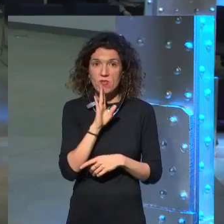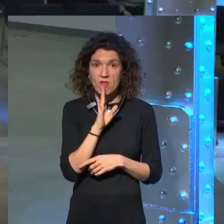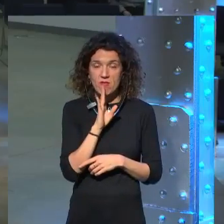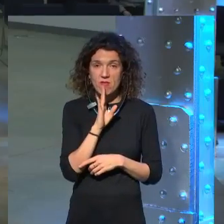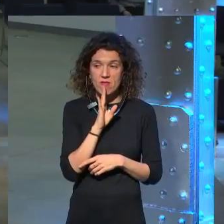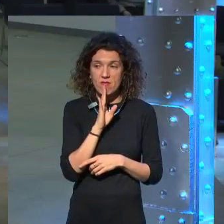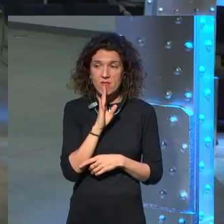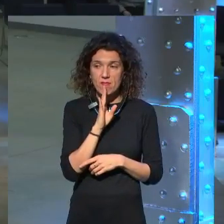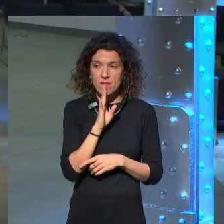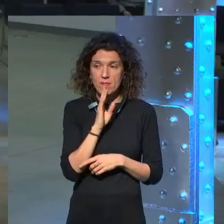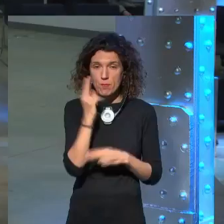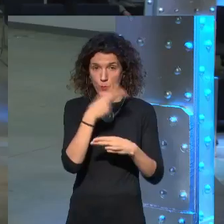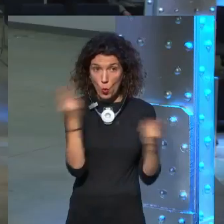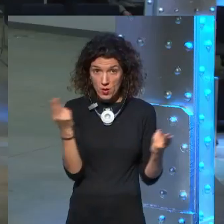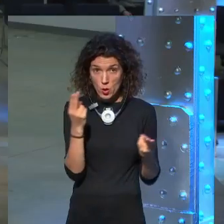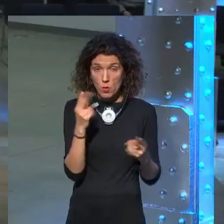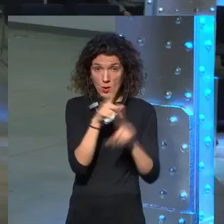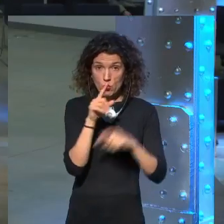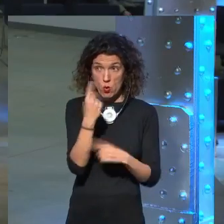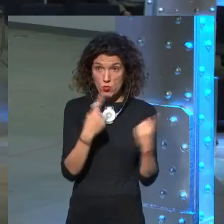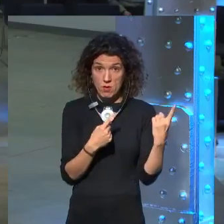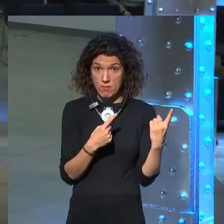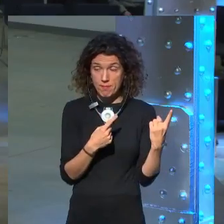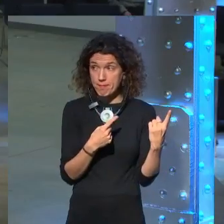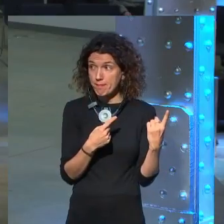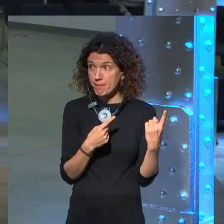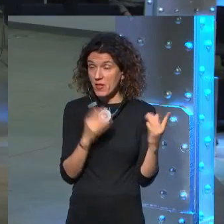Is there any questions from the audience?